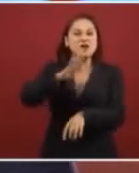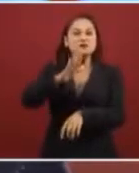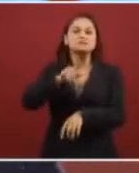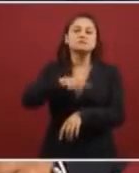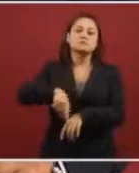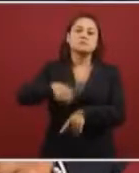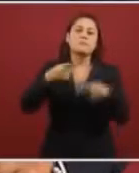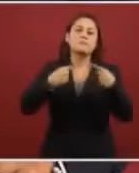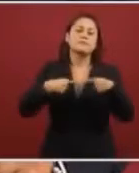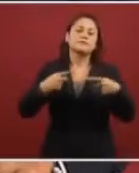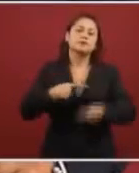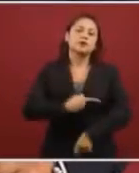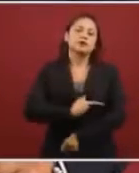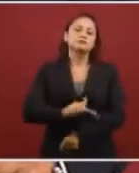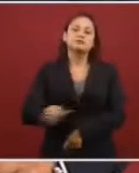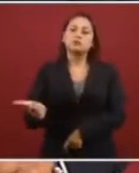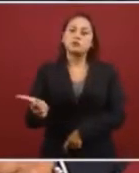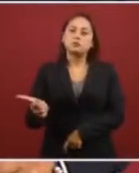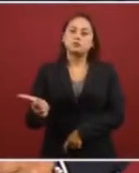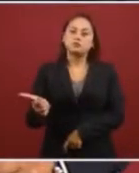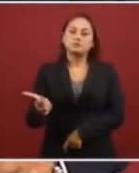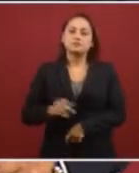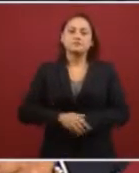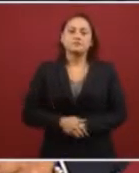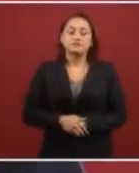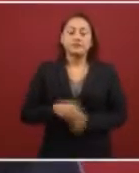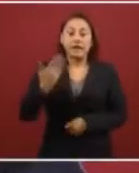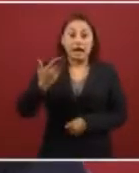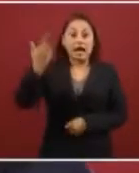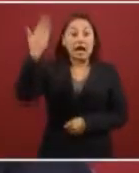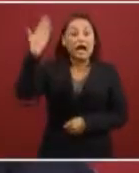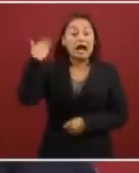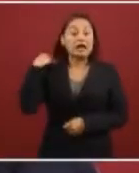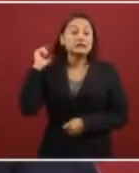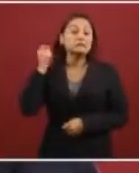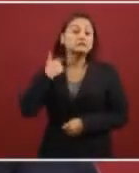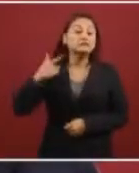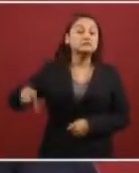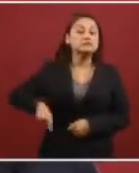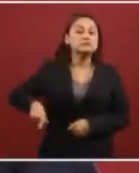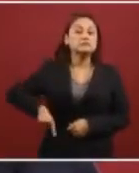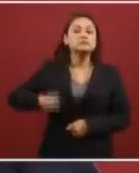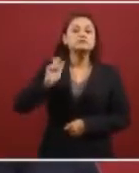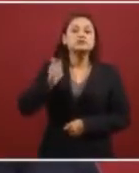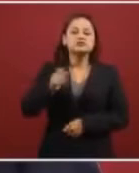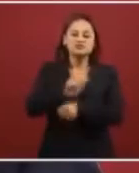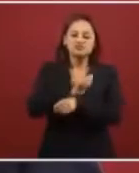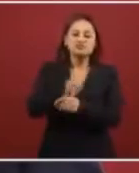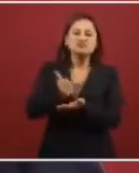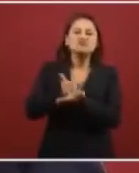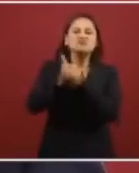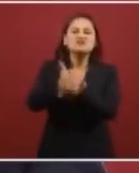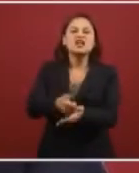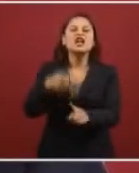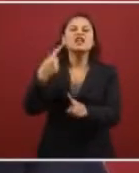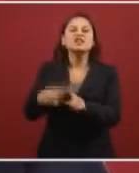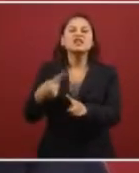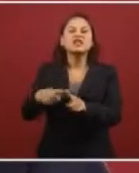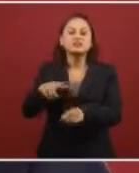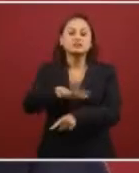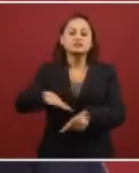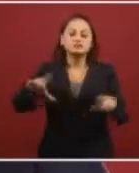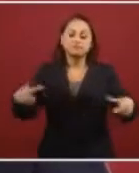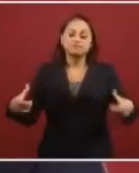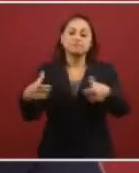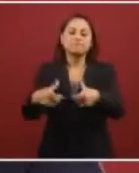antes. It is not as it was que before. Los más beneficiados that the ones that benefited the most were the rich and